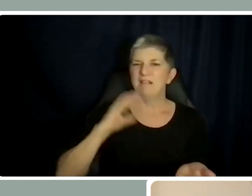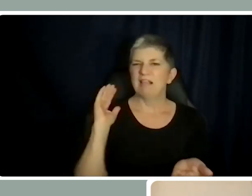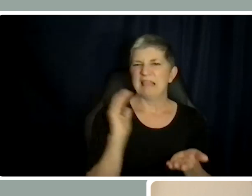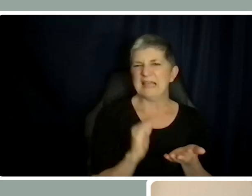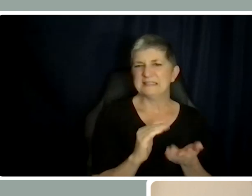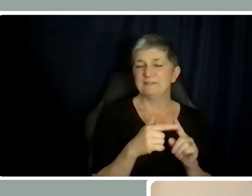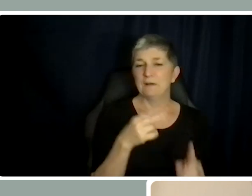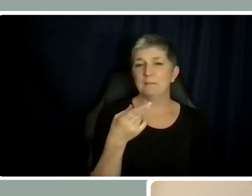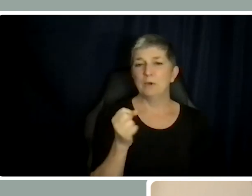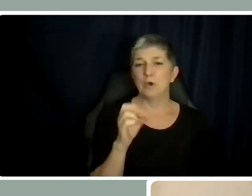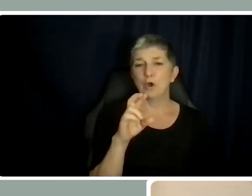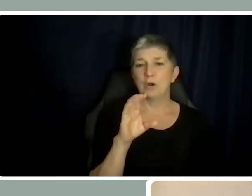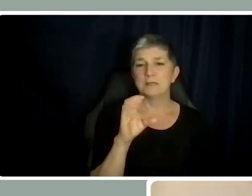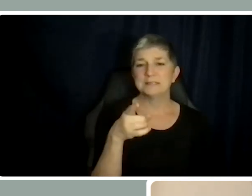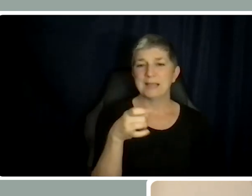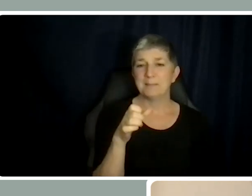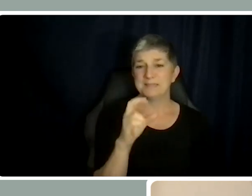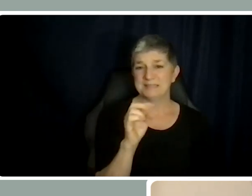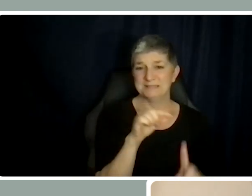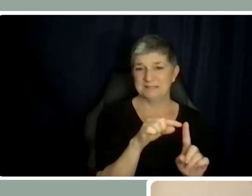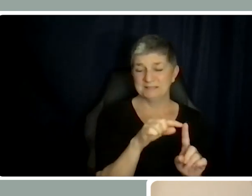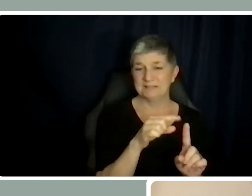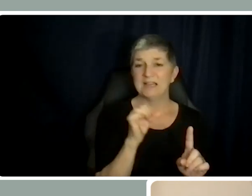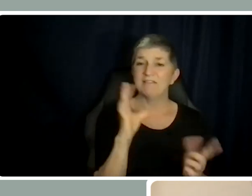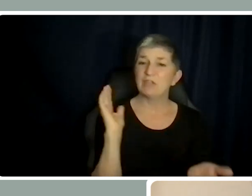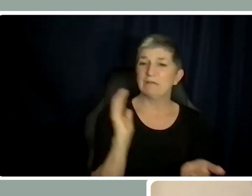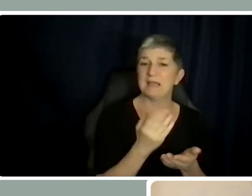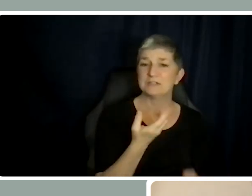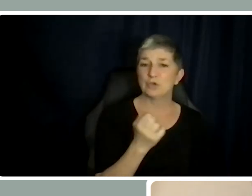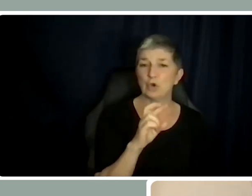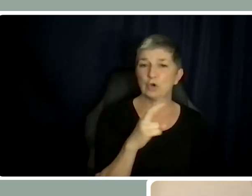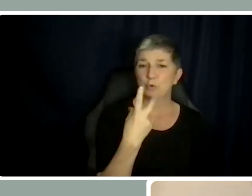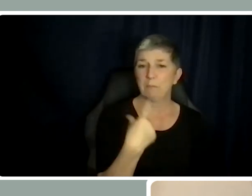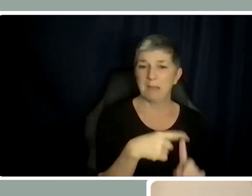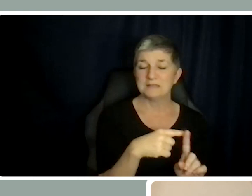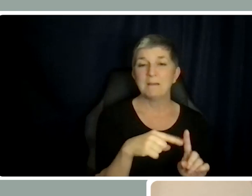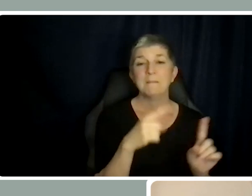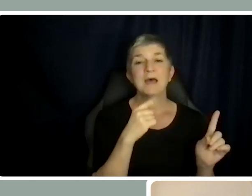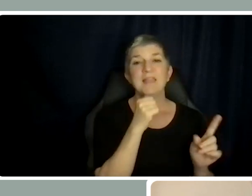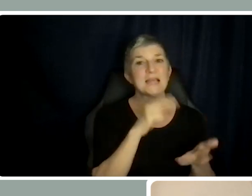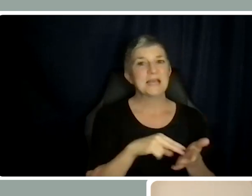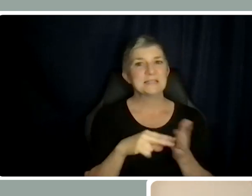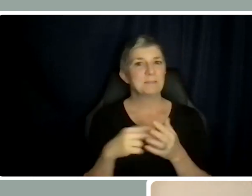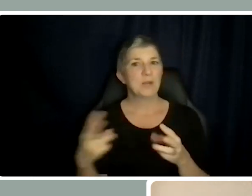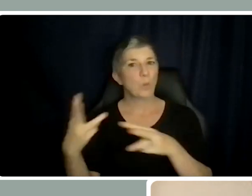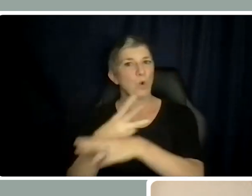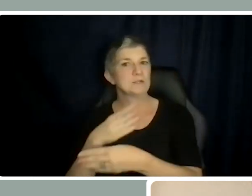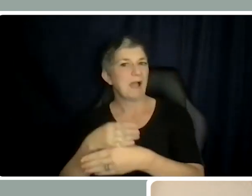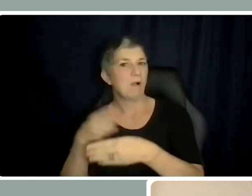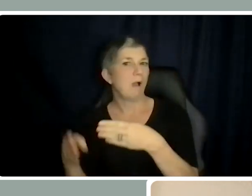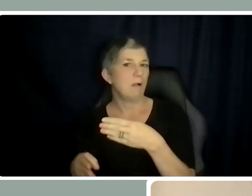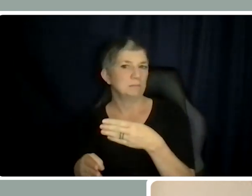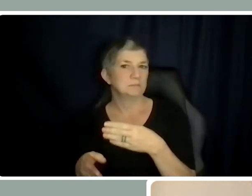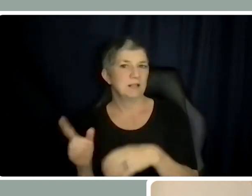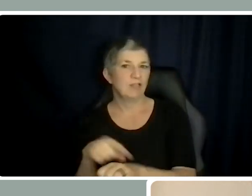from Herceptin if they're less HER2 driven, which makes sense. But again, that doesn't translate into worse outcomes in the long